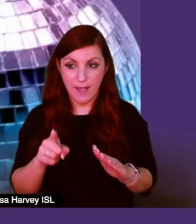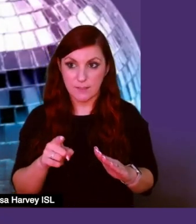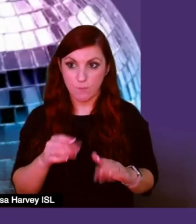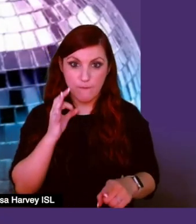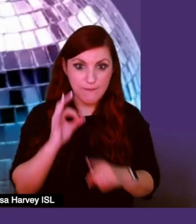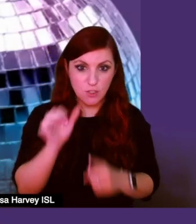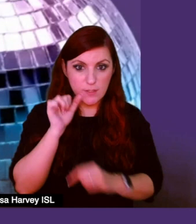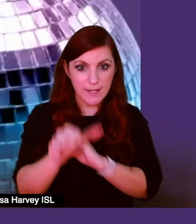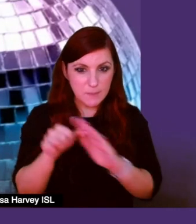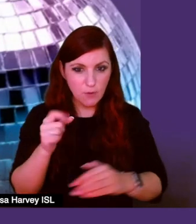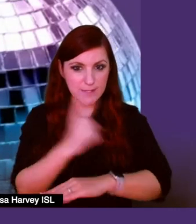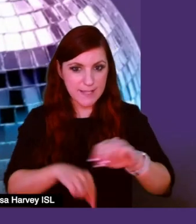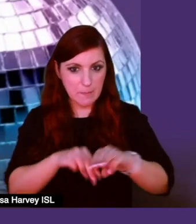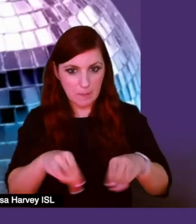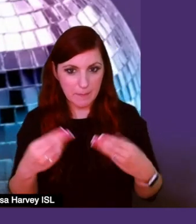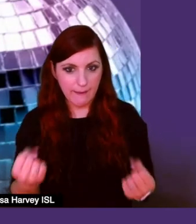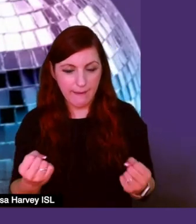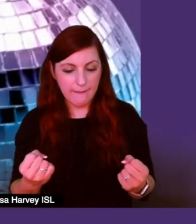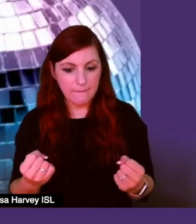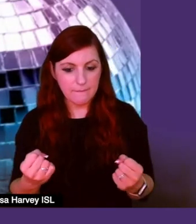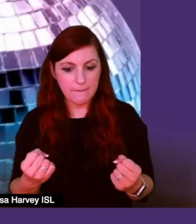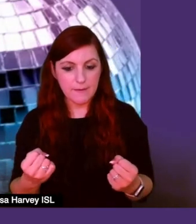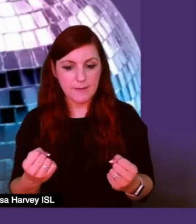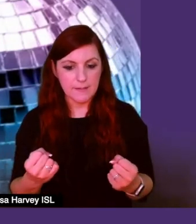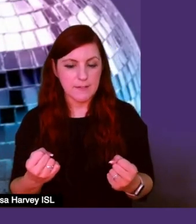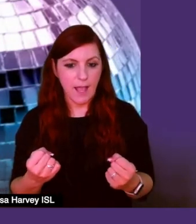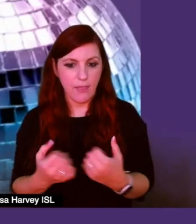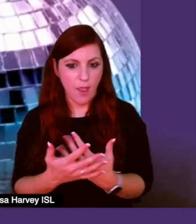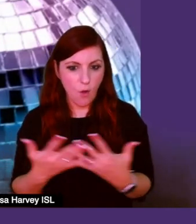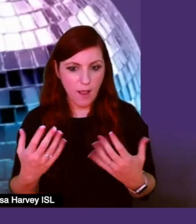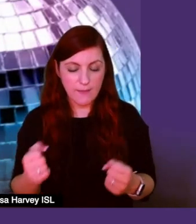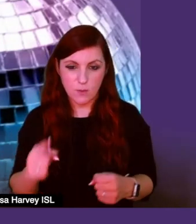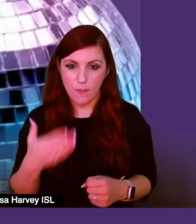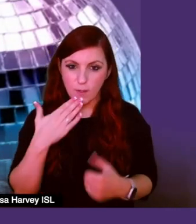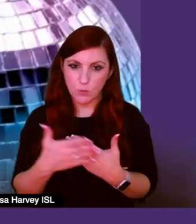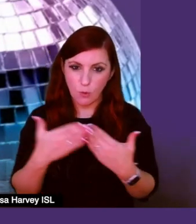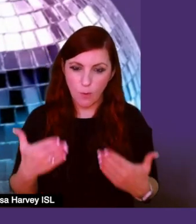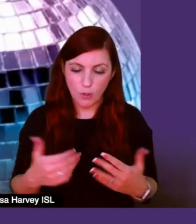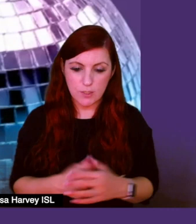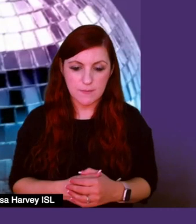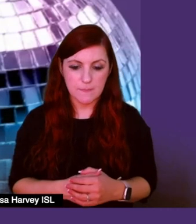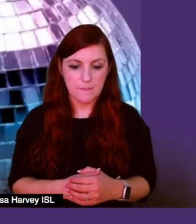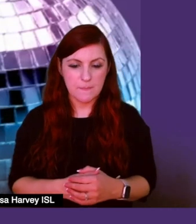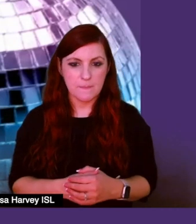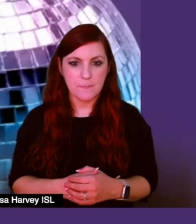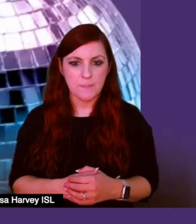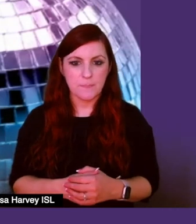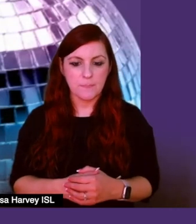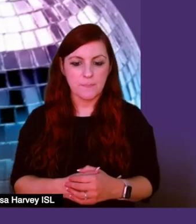disabled people can bring to all, realms in life. So thank you so much for